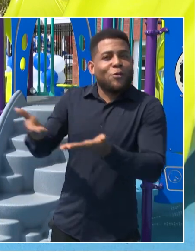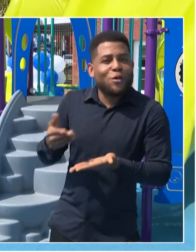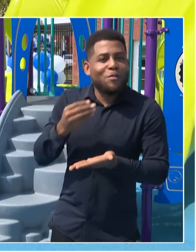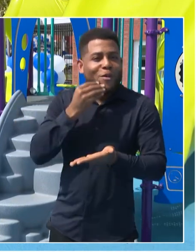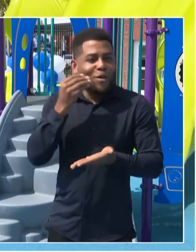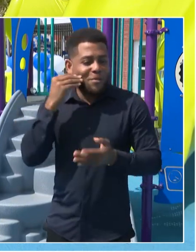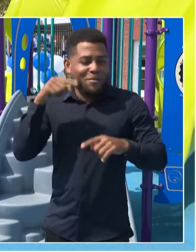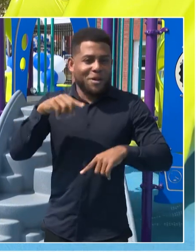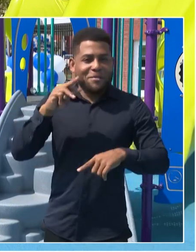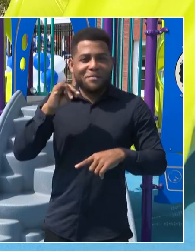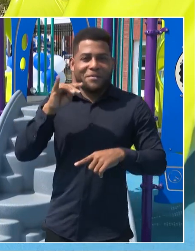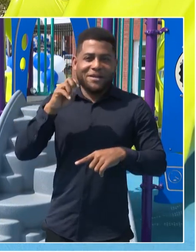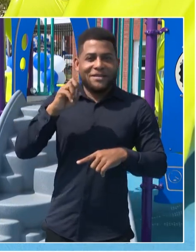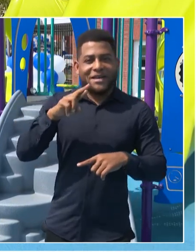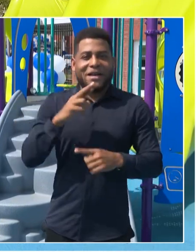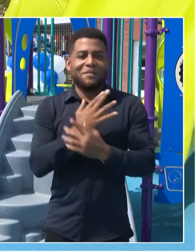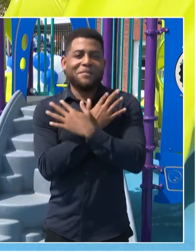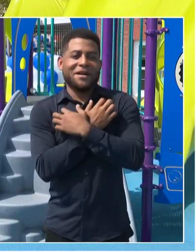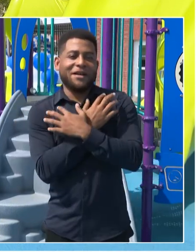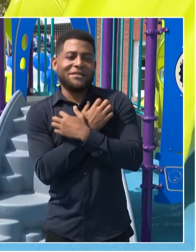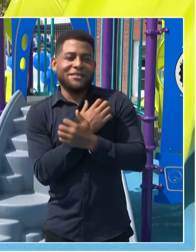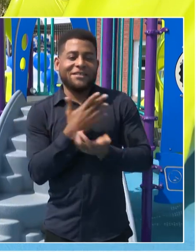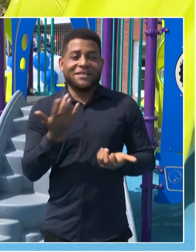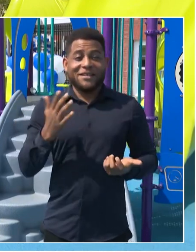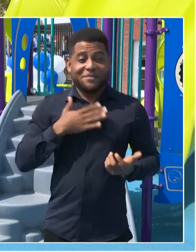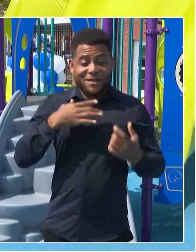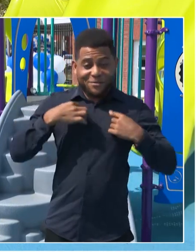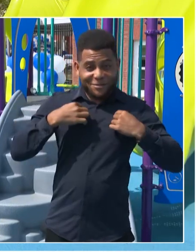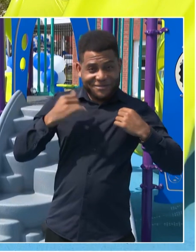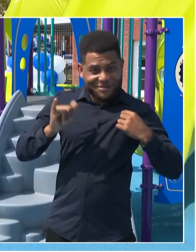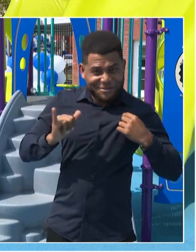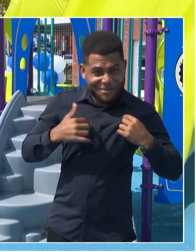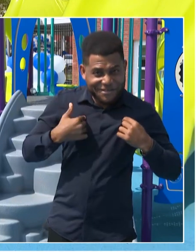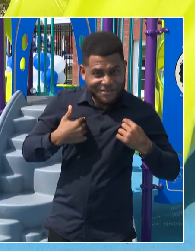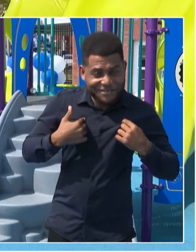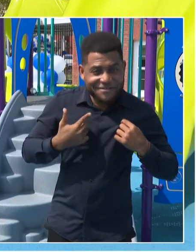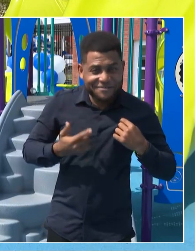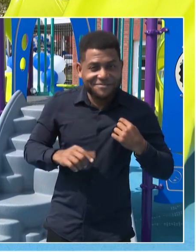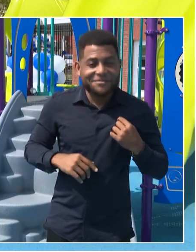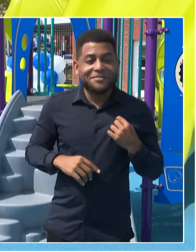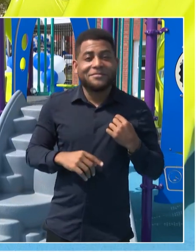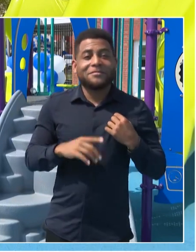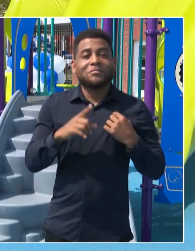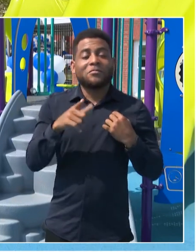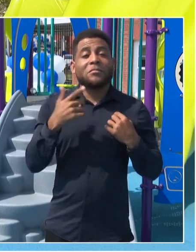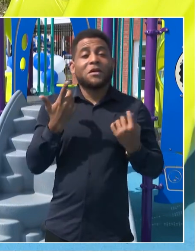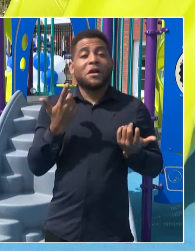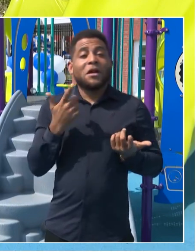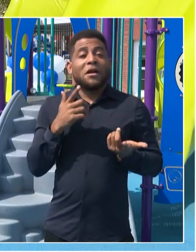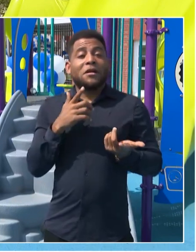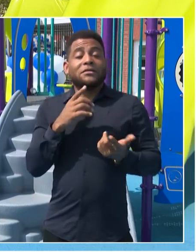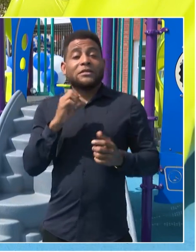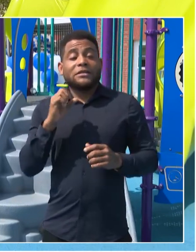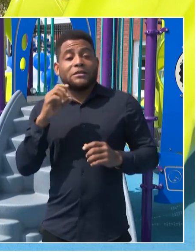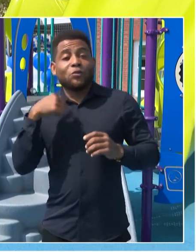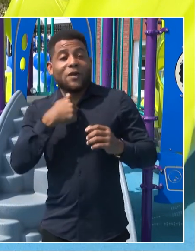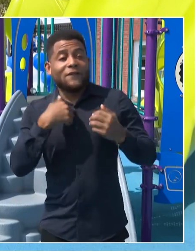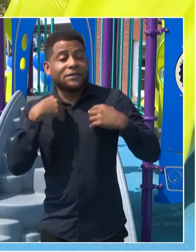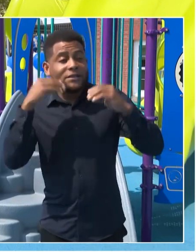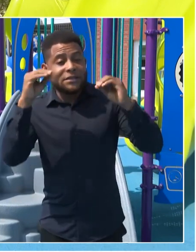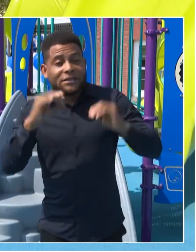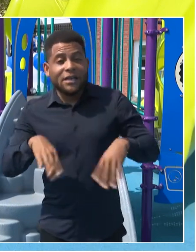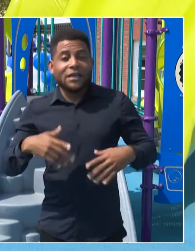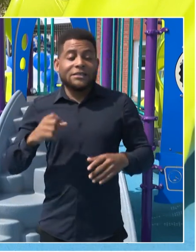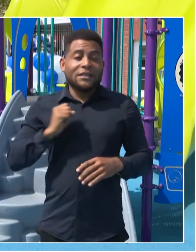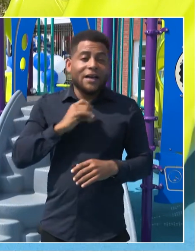the day. To my Minor community, to my teachers, my staff, my families, my students, where are you guys at? Let's hear you.